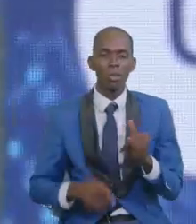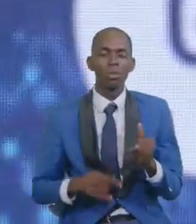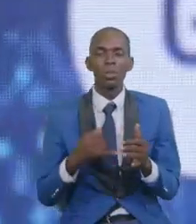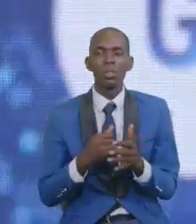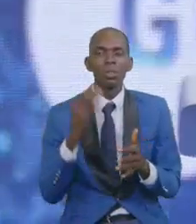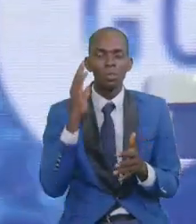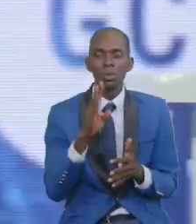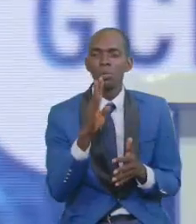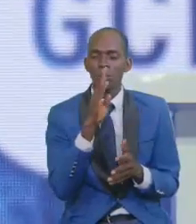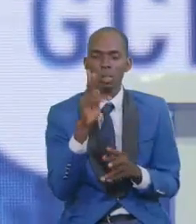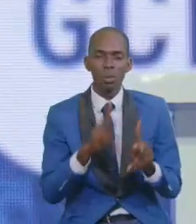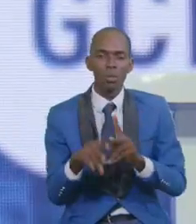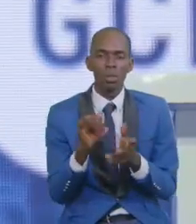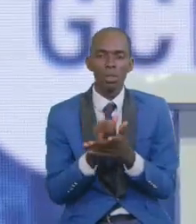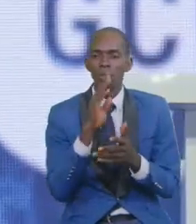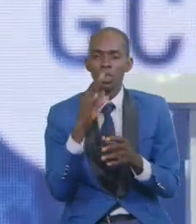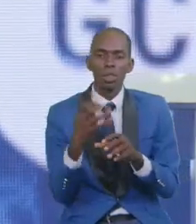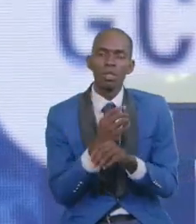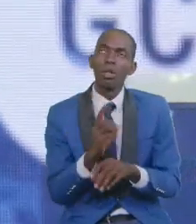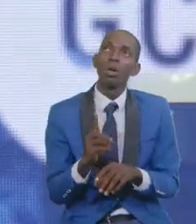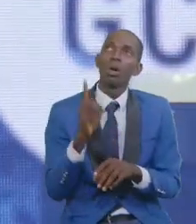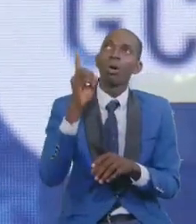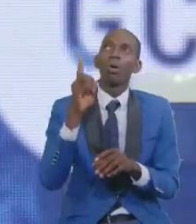with the other saints.